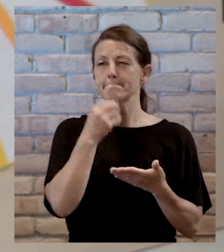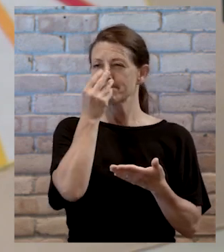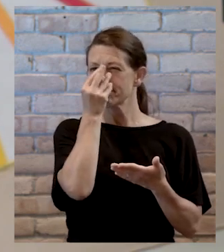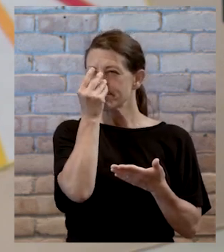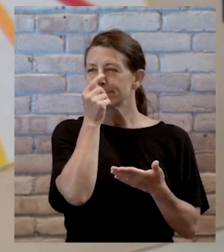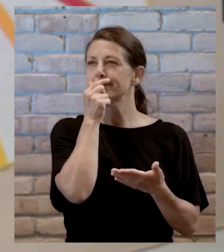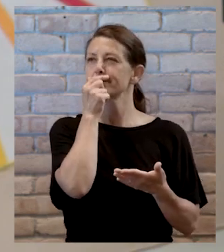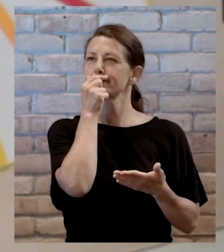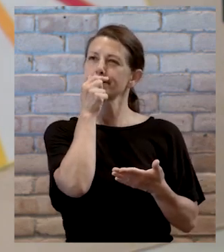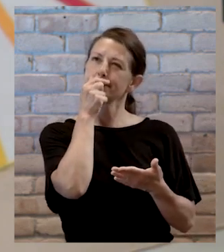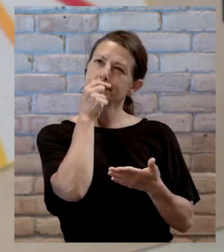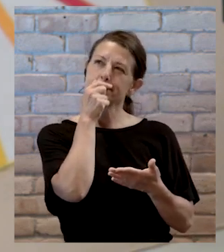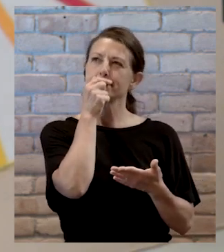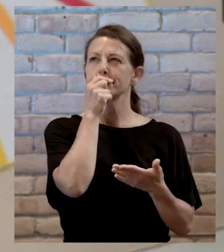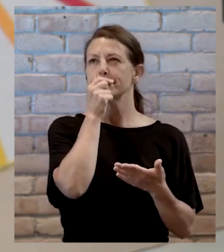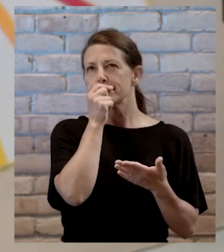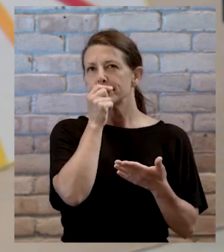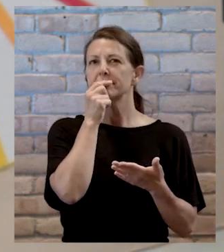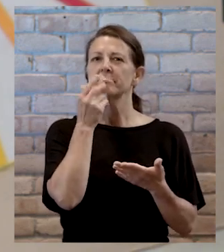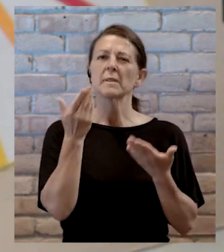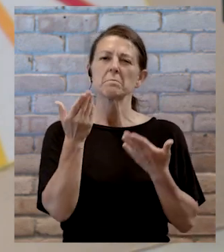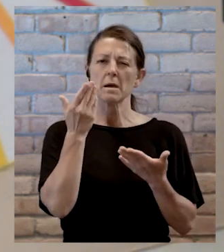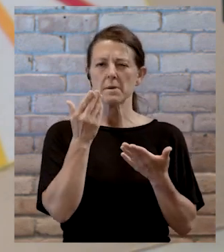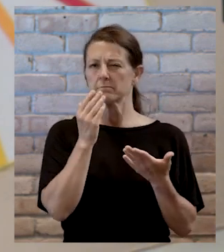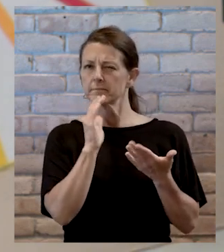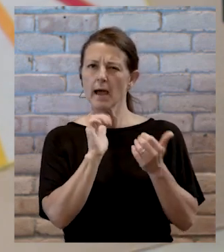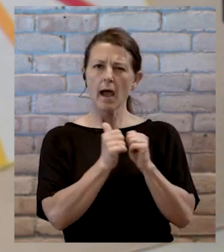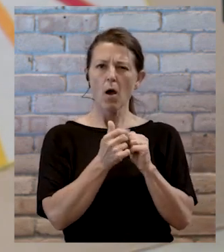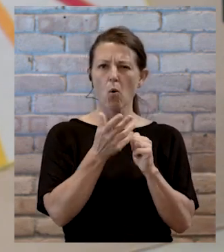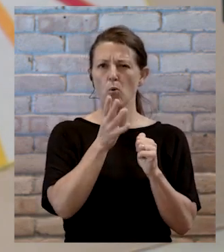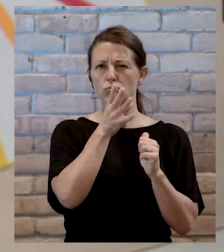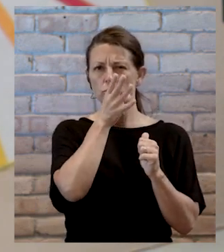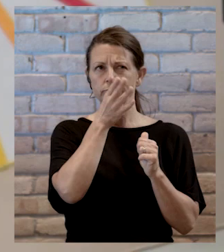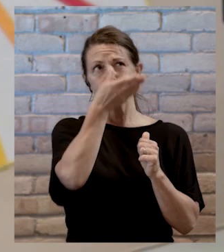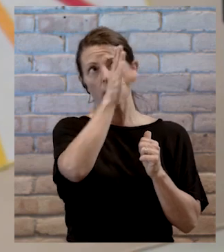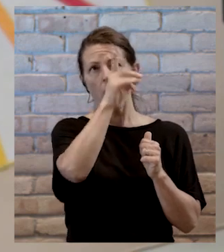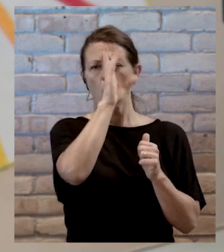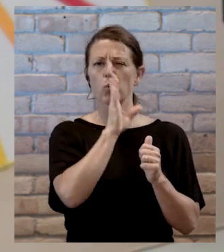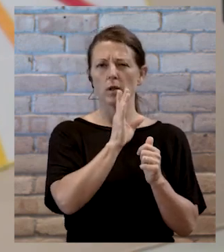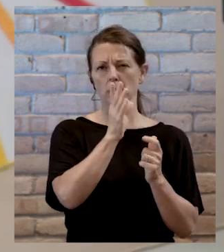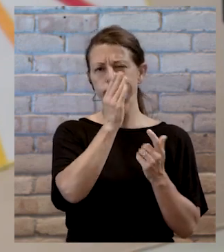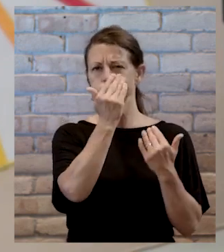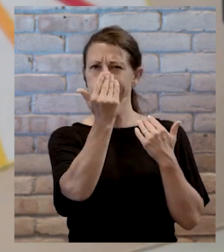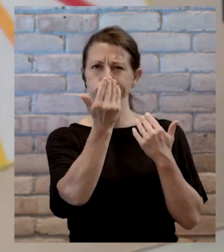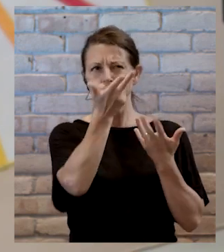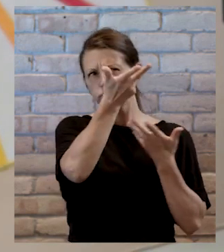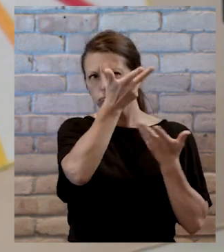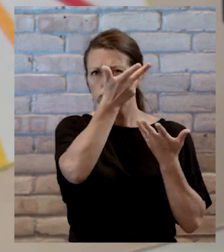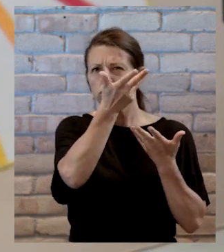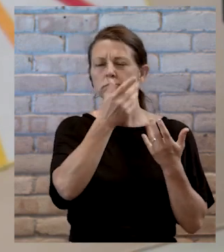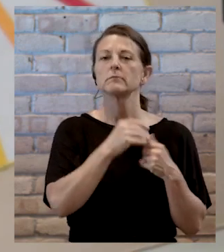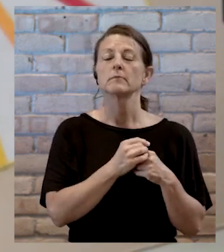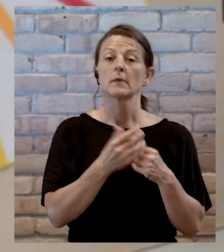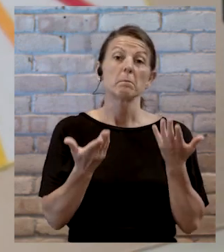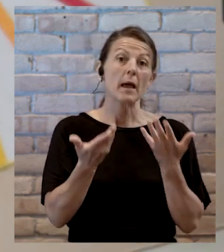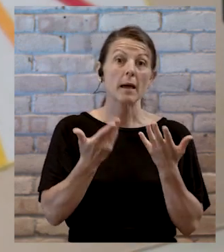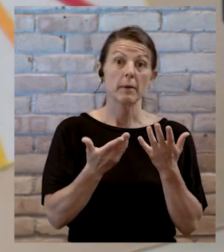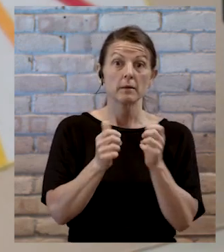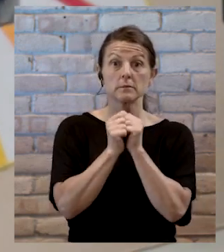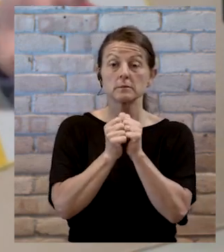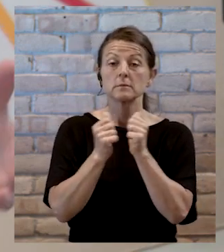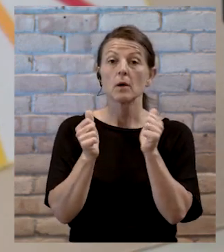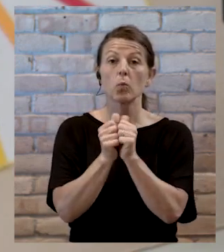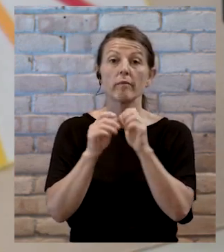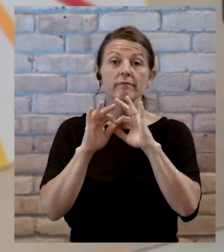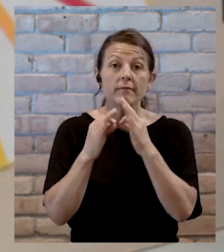think about it. You'll meditate on it. You'll listen for how God is speaking, and then you're going to respond. And maybe you'll do that as a family. You can do that easily